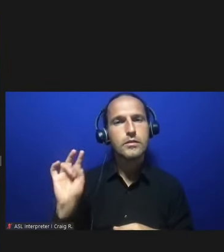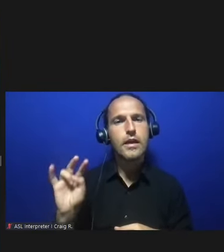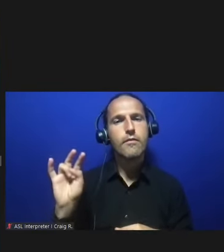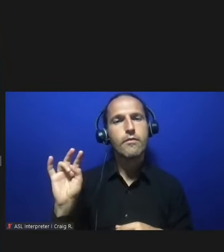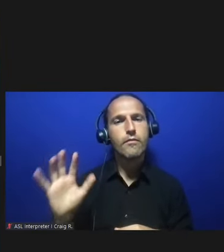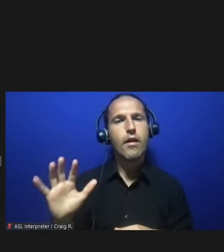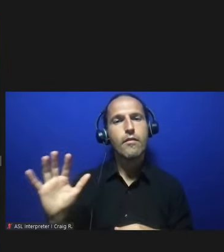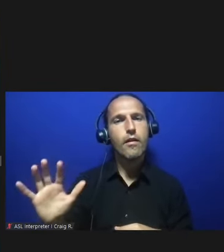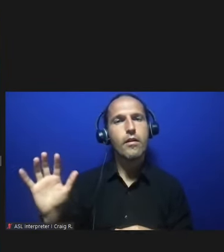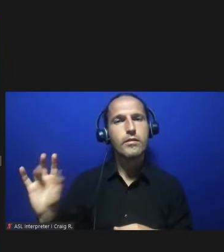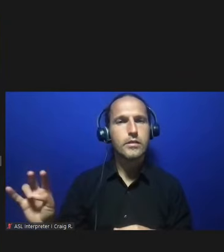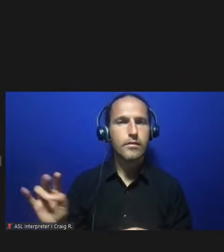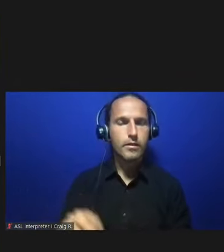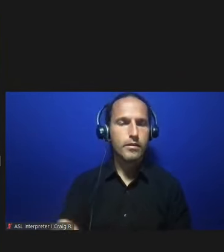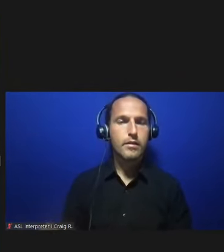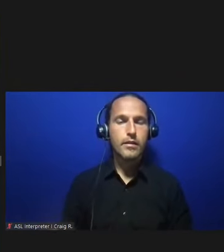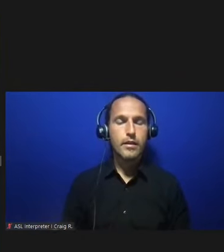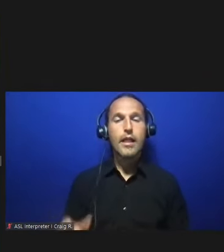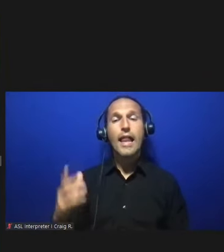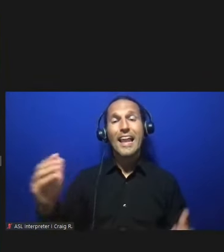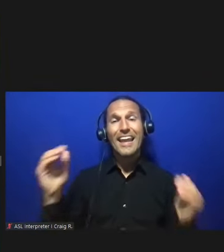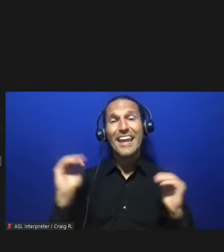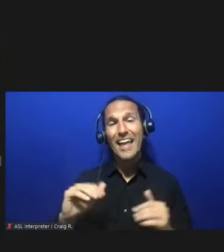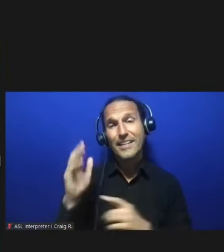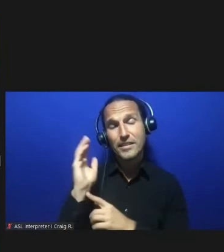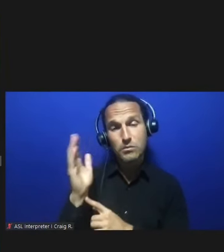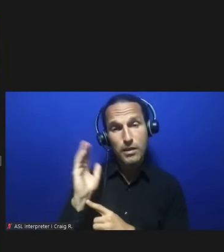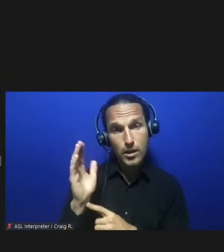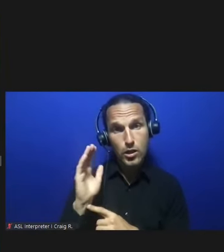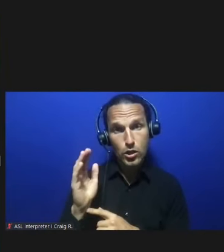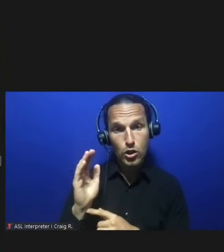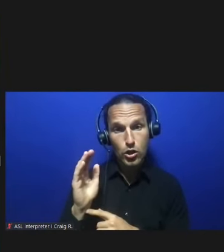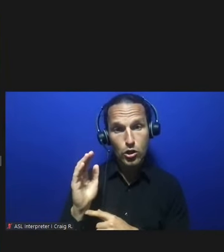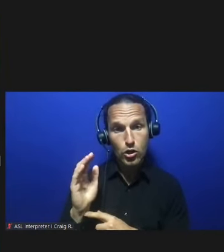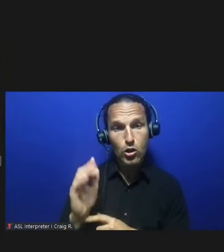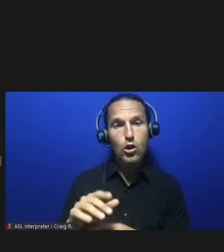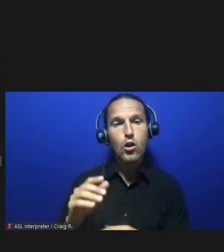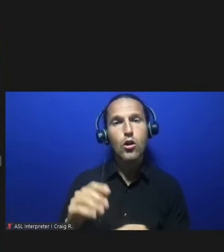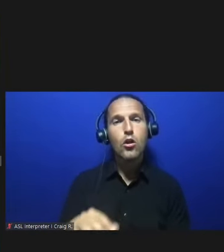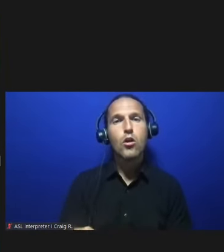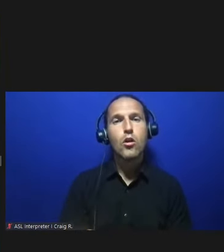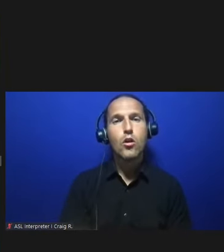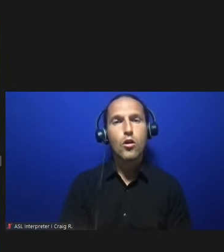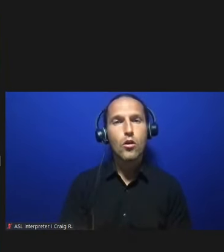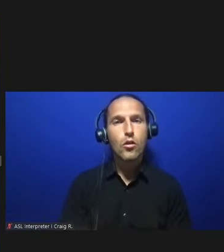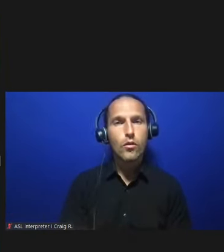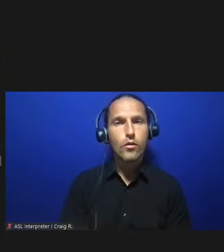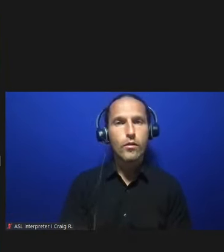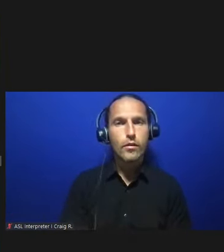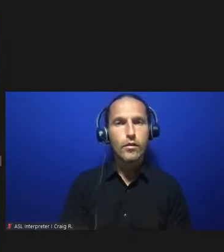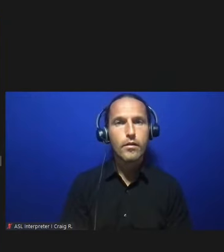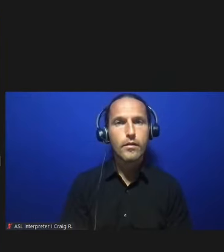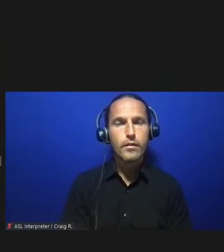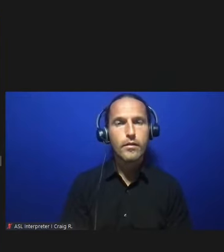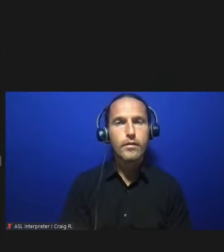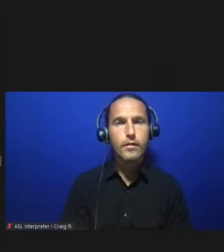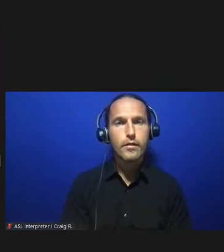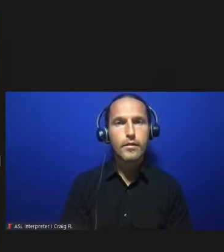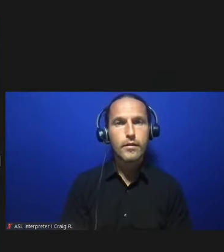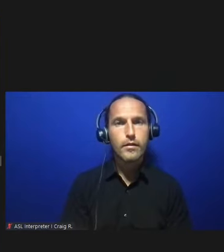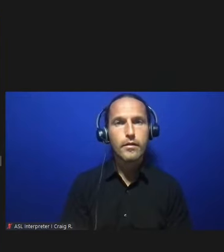646-252-6777. The next speaker is Larbi Antabu, followed by